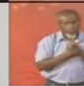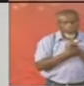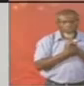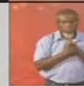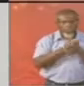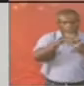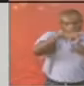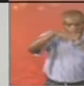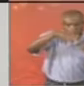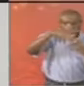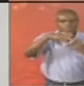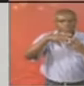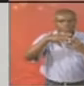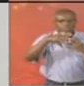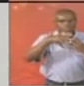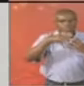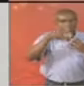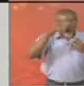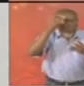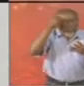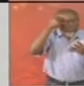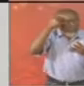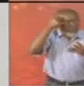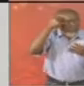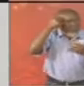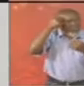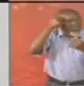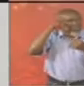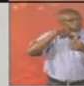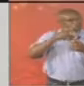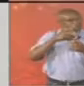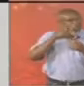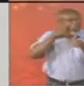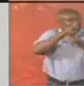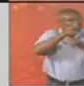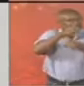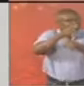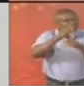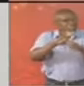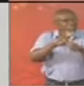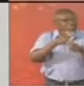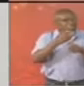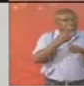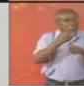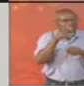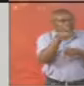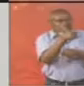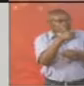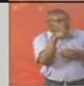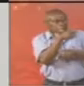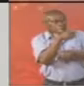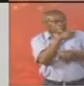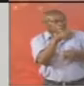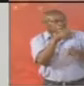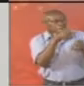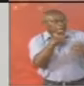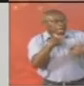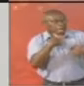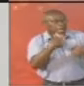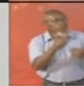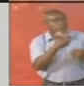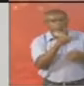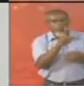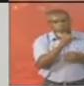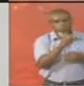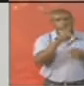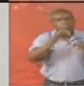to incriminate anyone else. But the significance of coming forward with information that is relevant and significant